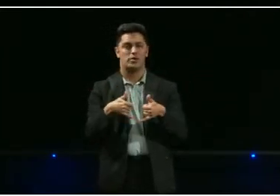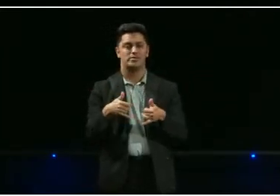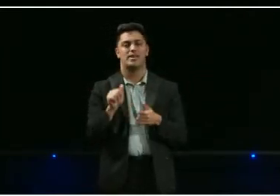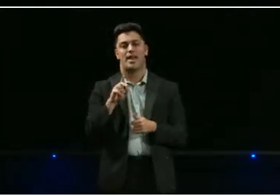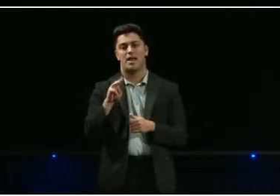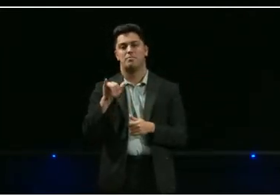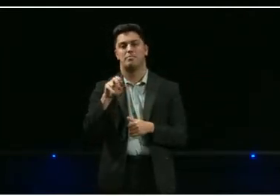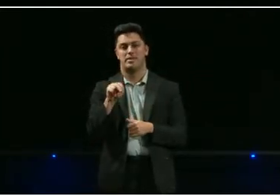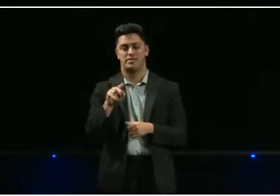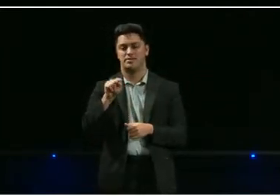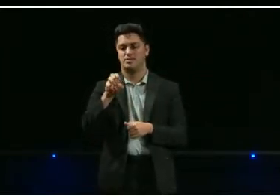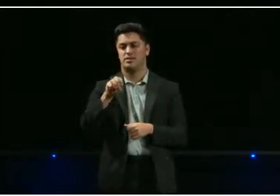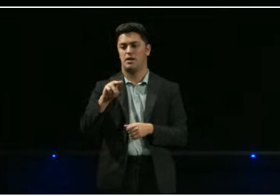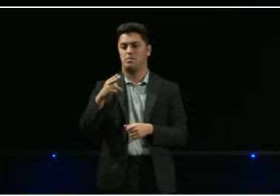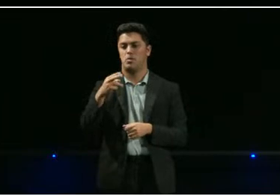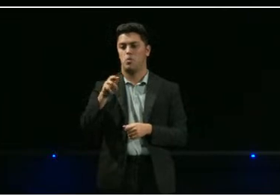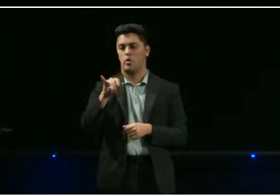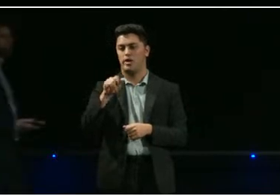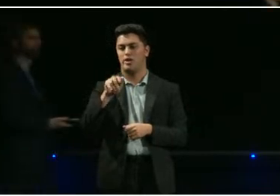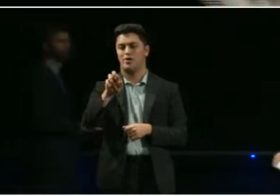Oyer.